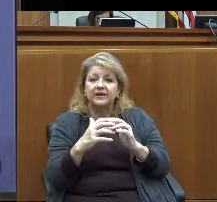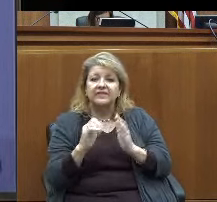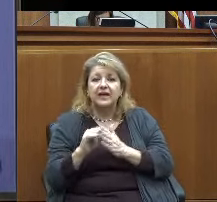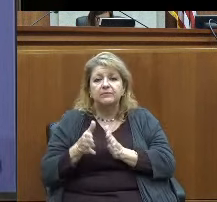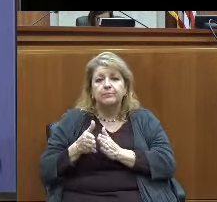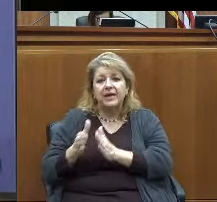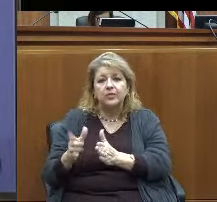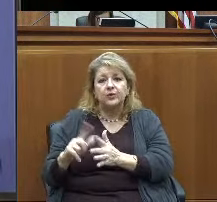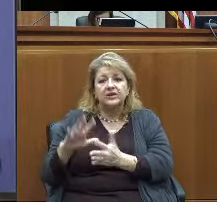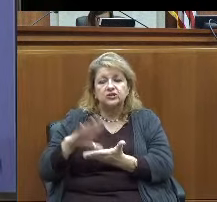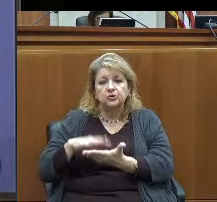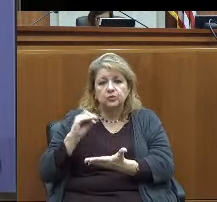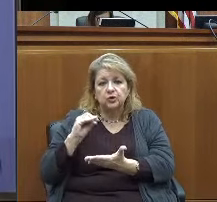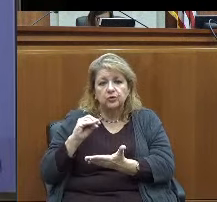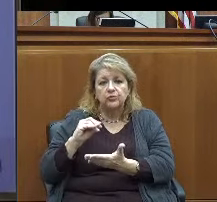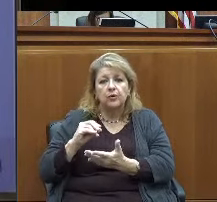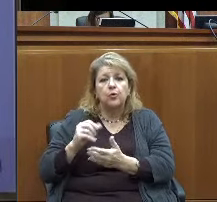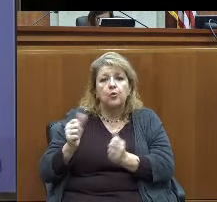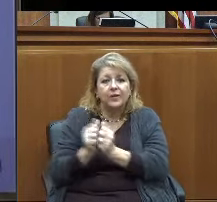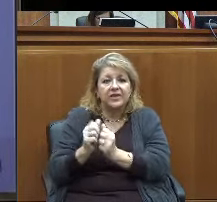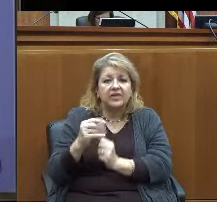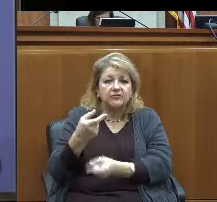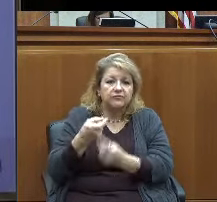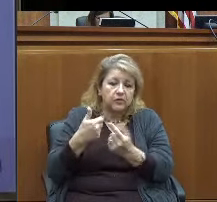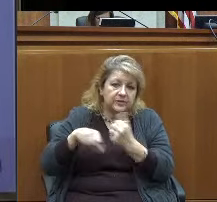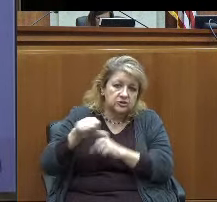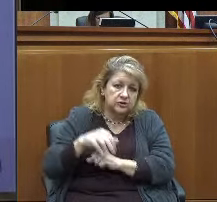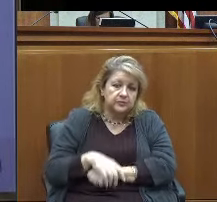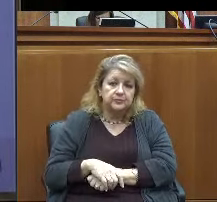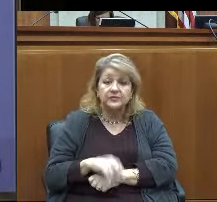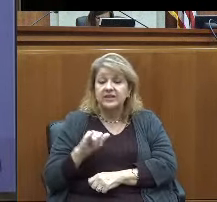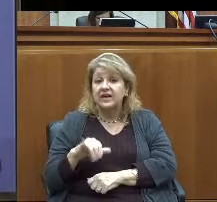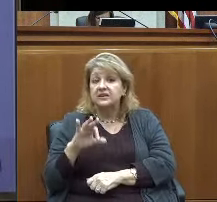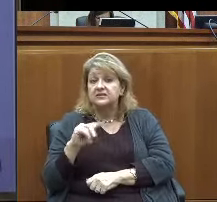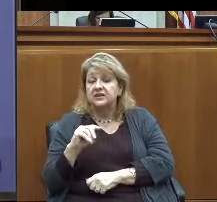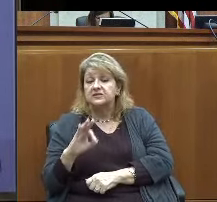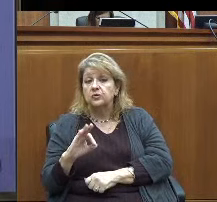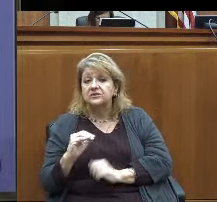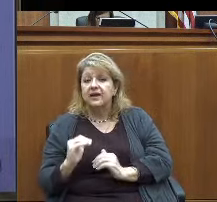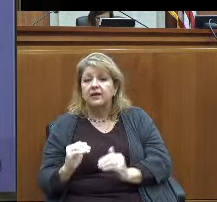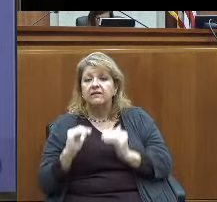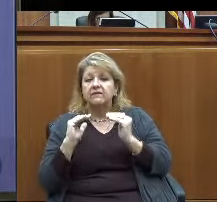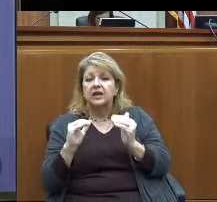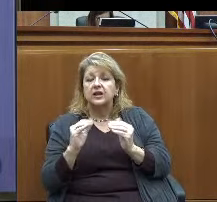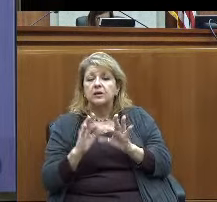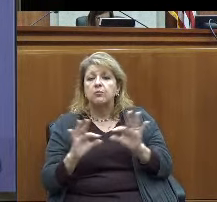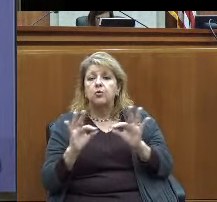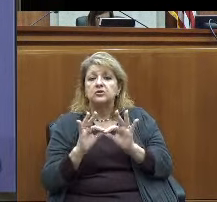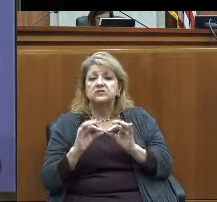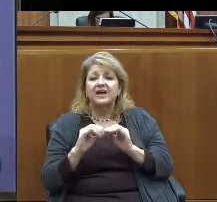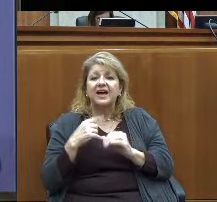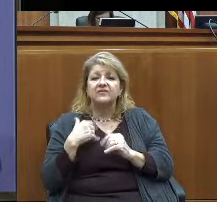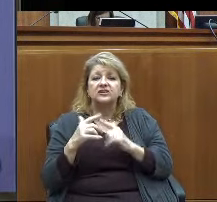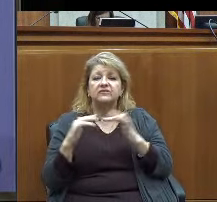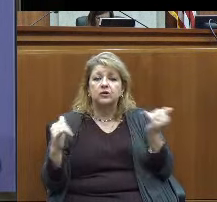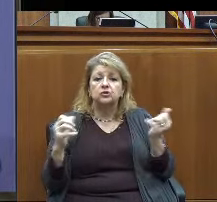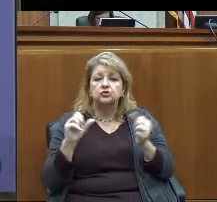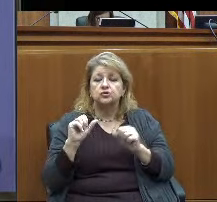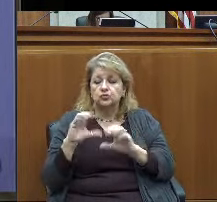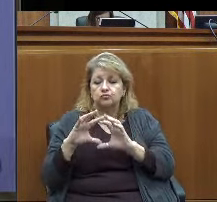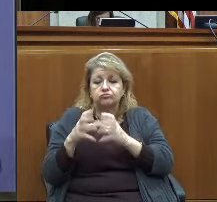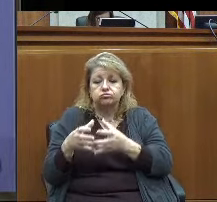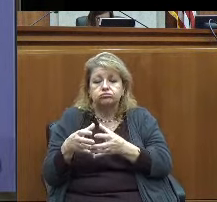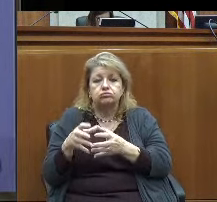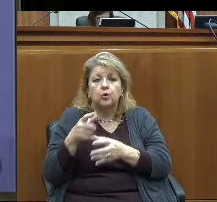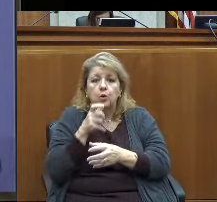to learn with and from each other. The task force also elevated the importance of having a diverse workforce, which improves the